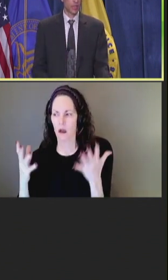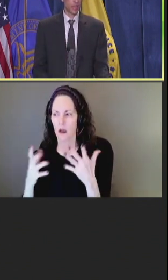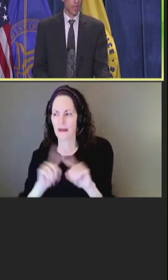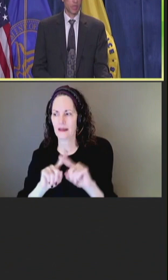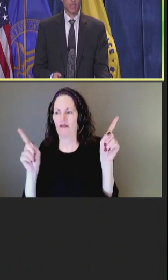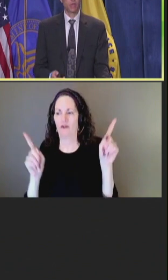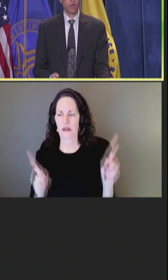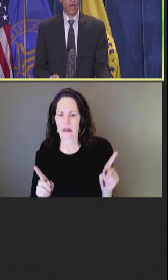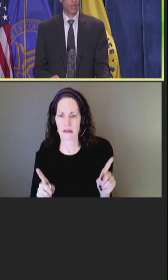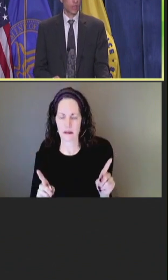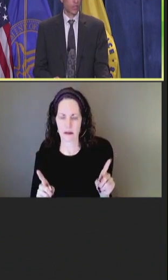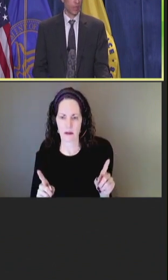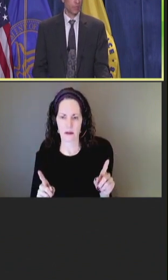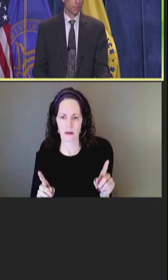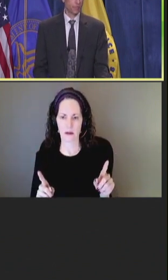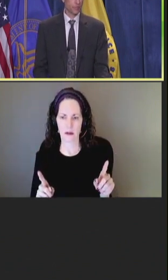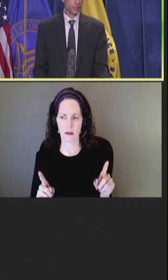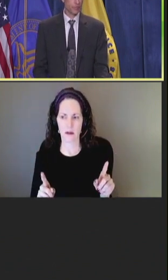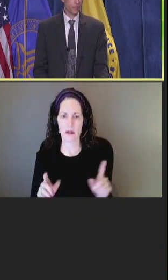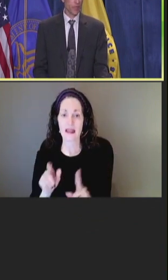difference, particularly for IgG.